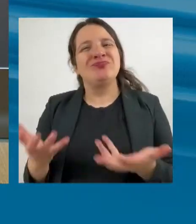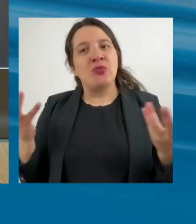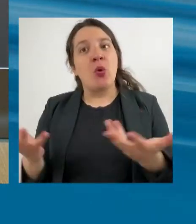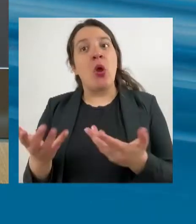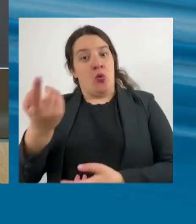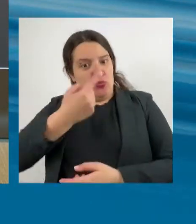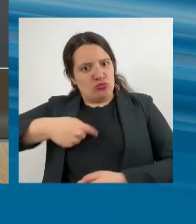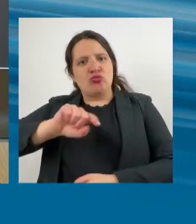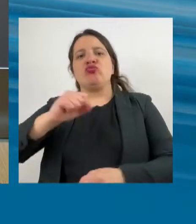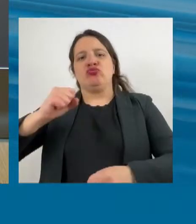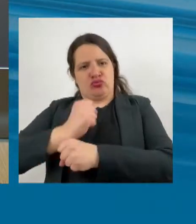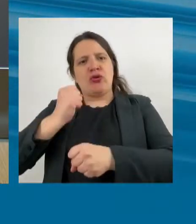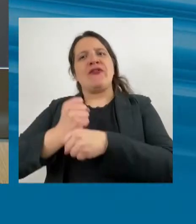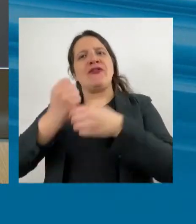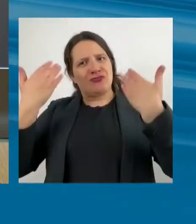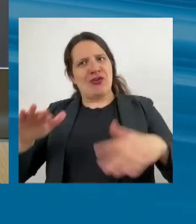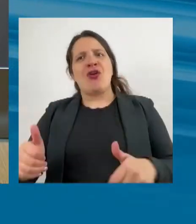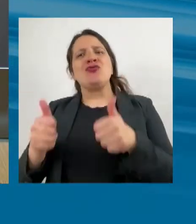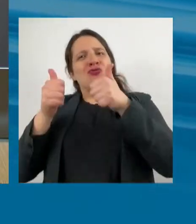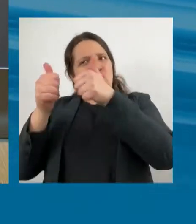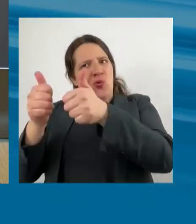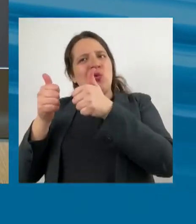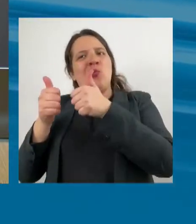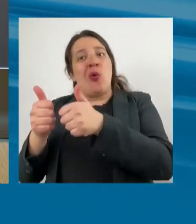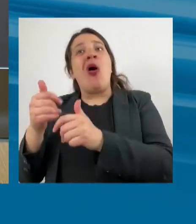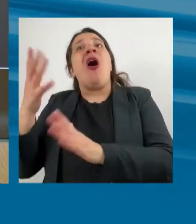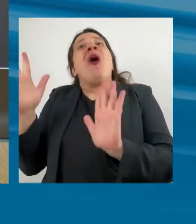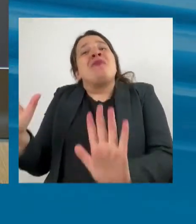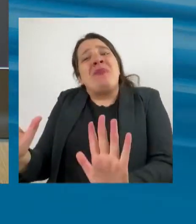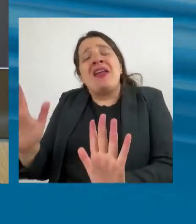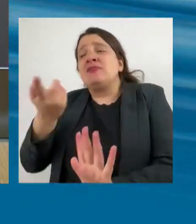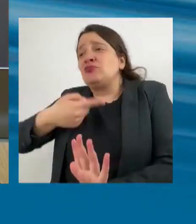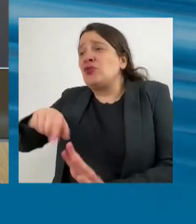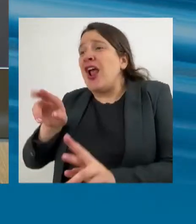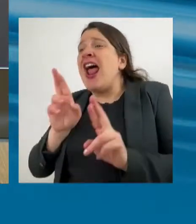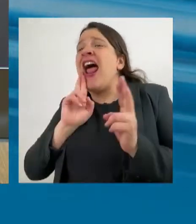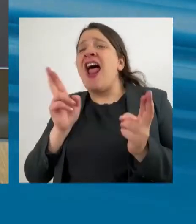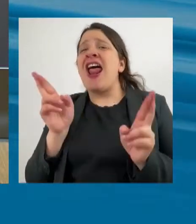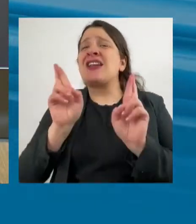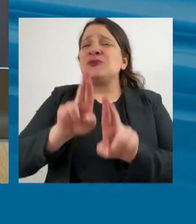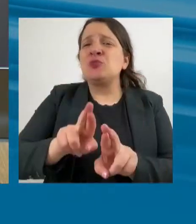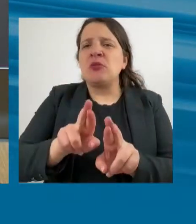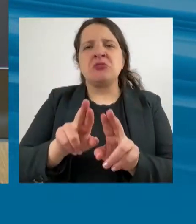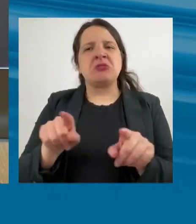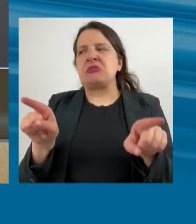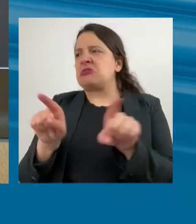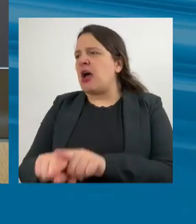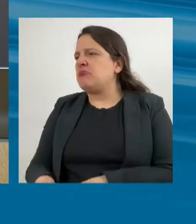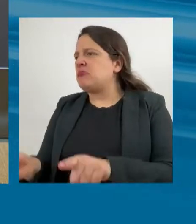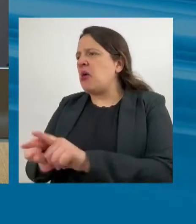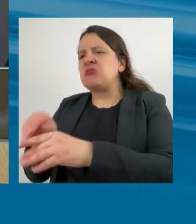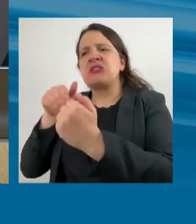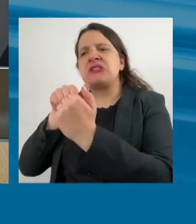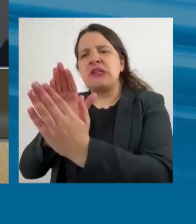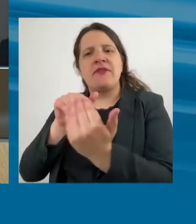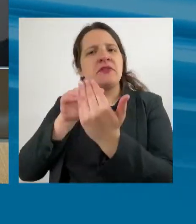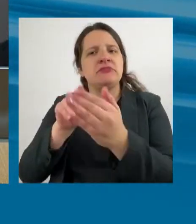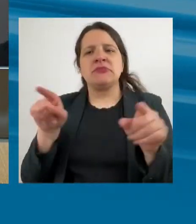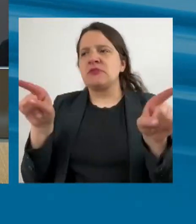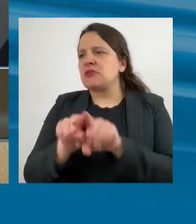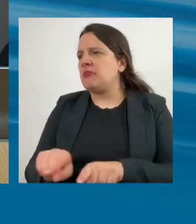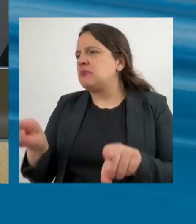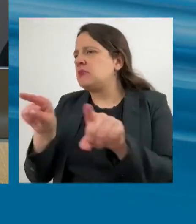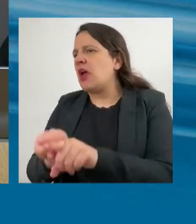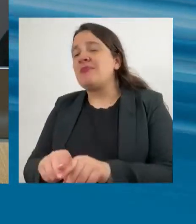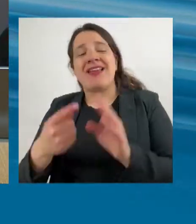getting the same result. There's some external issues that we have to look at. The way we are rated, the indexes, how do they